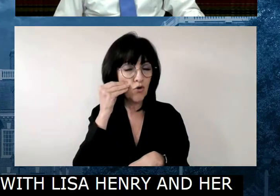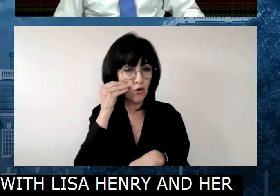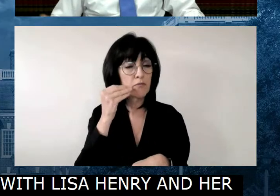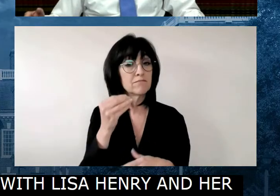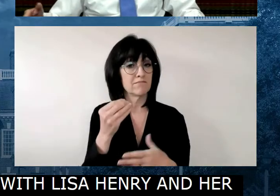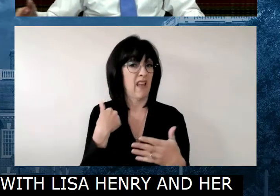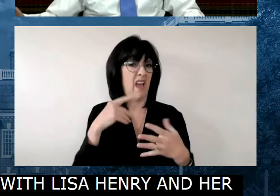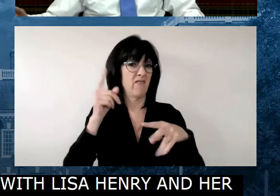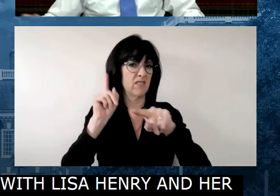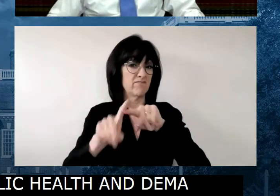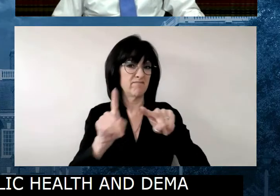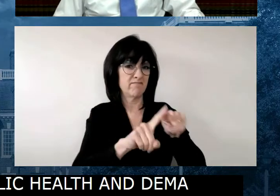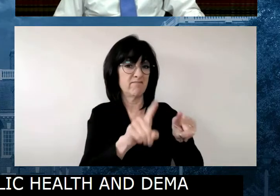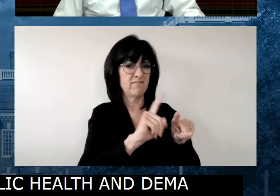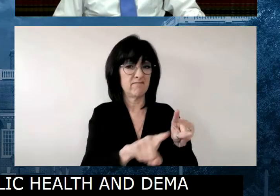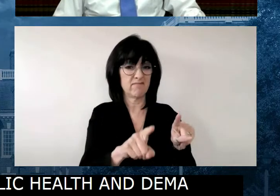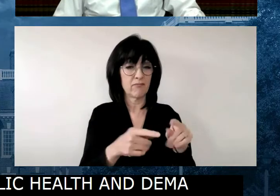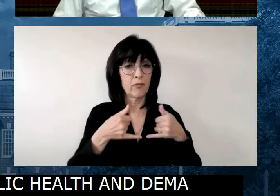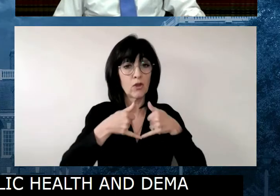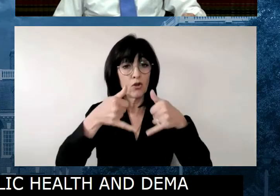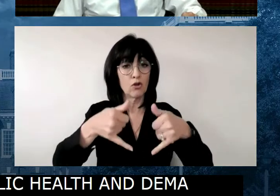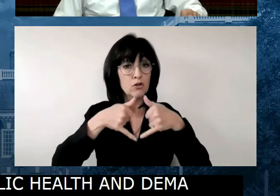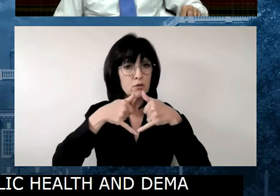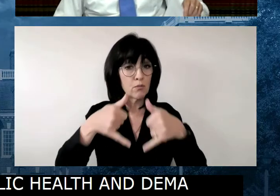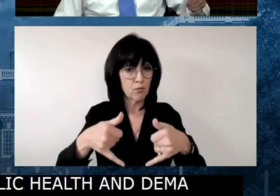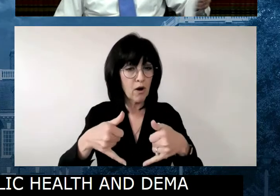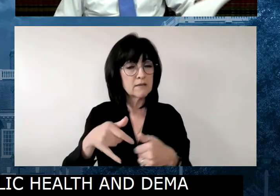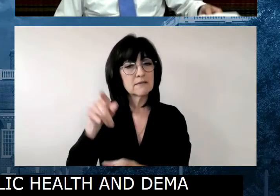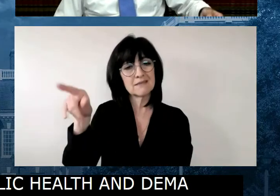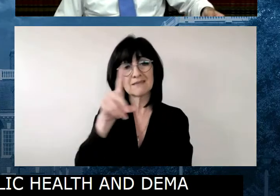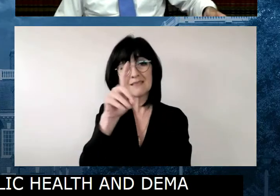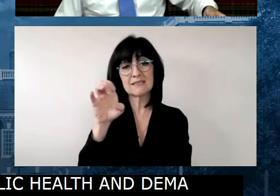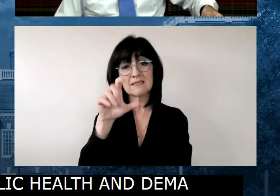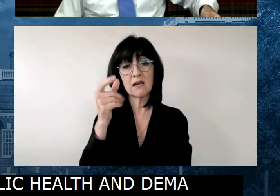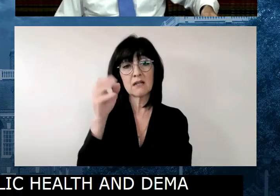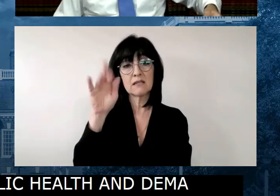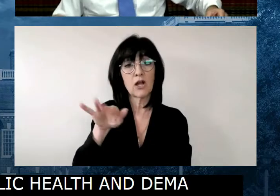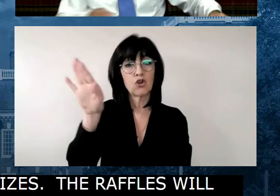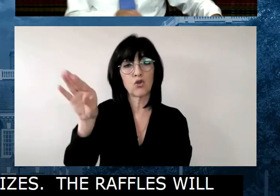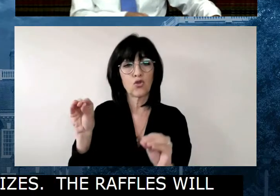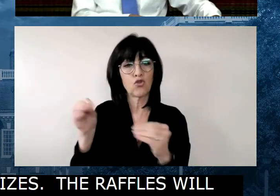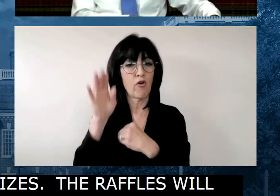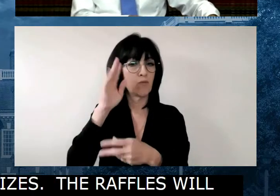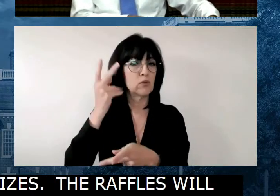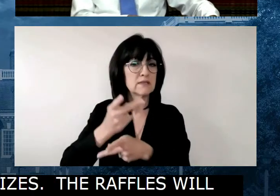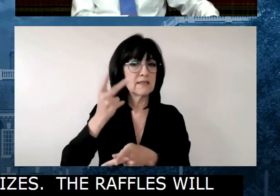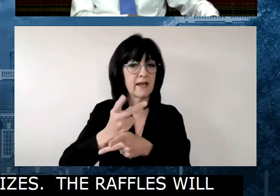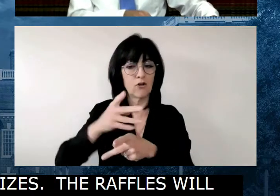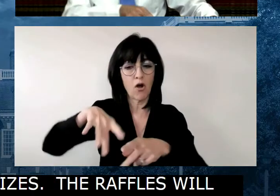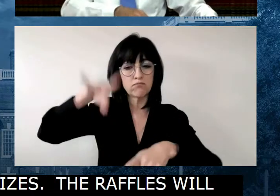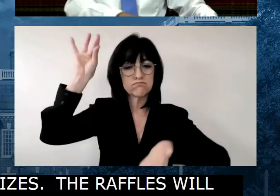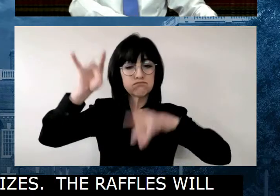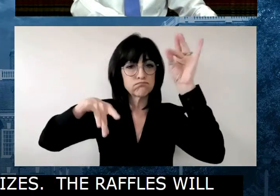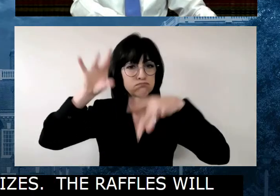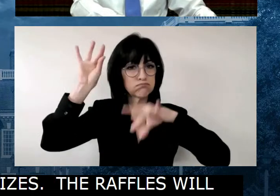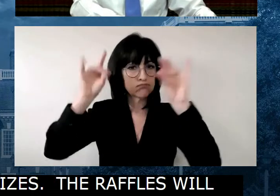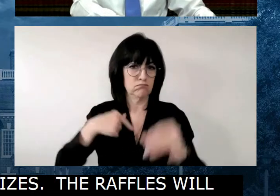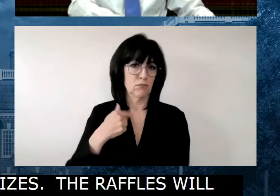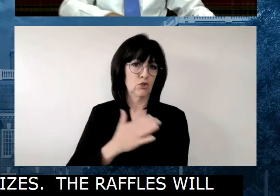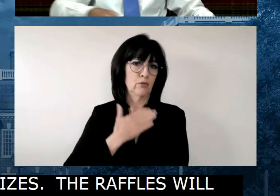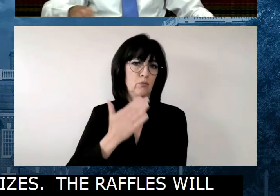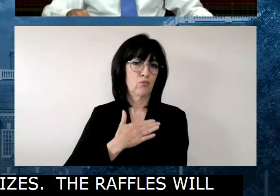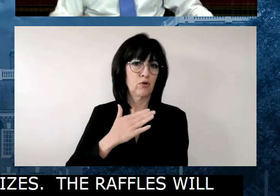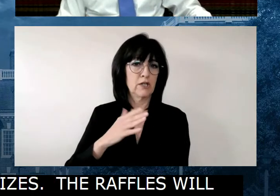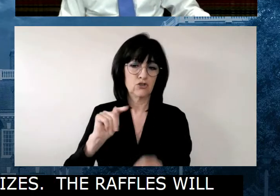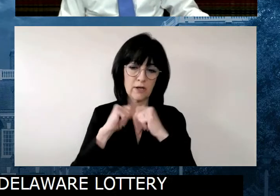prizes. The raffles will be done in a randomized way by the Delaware Lottery Office. We appreciate all those partnerships. So